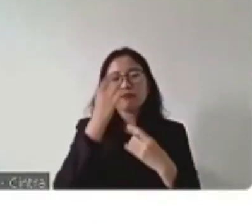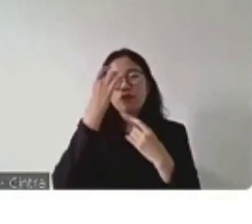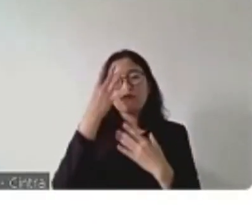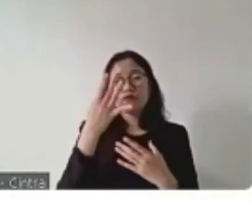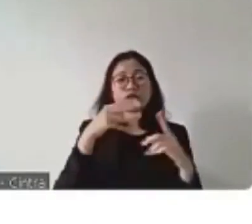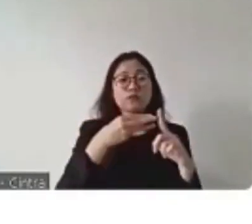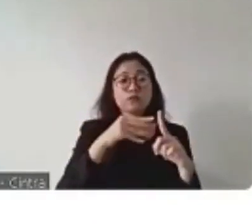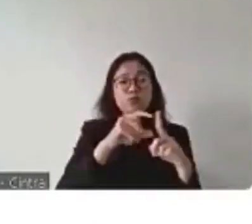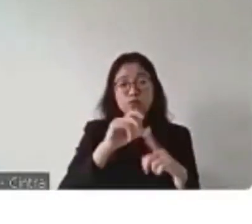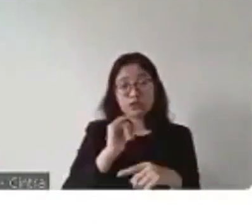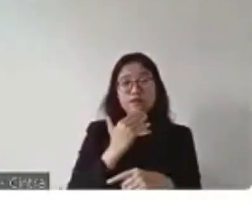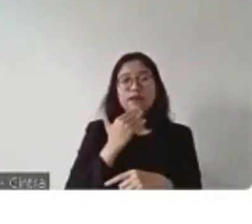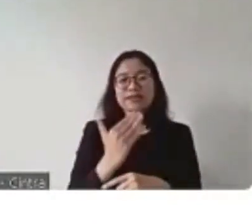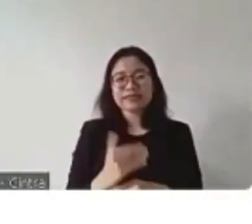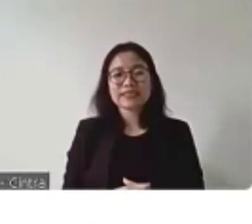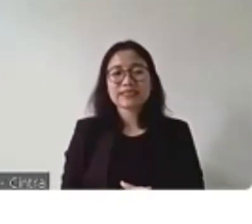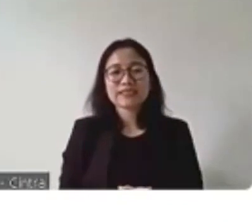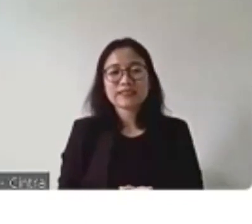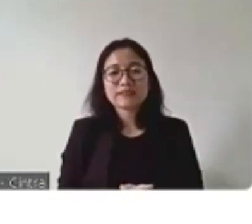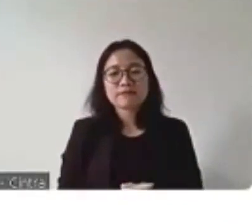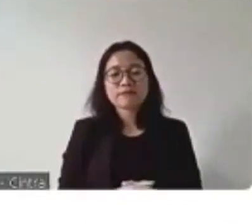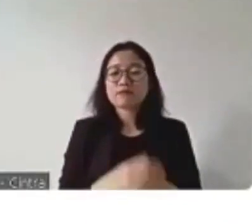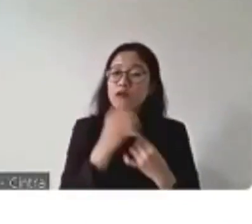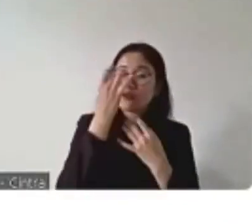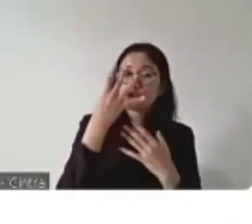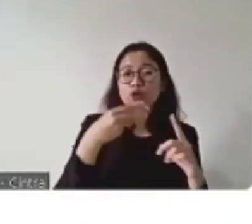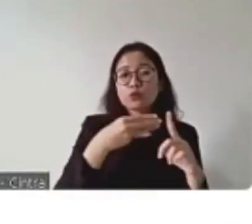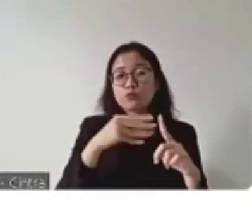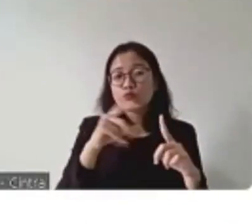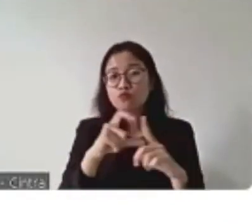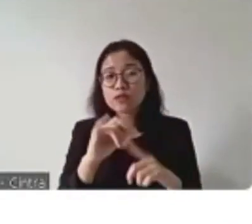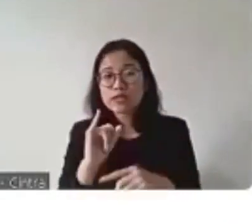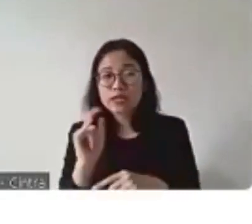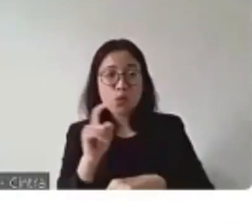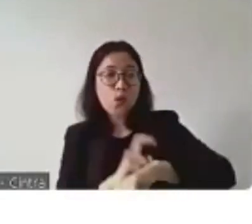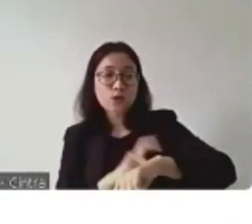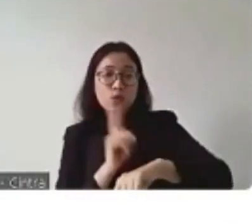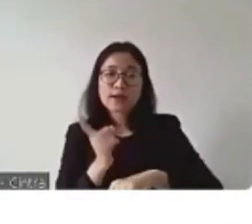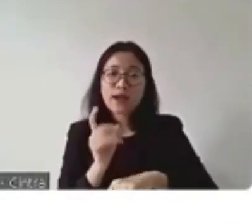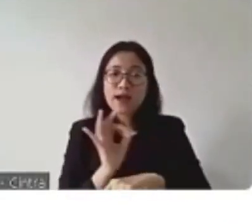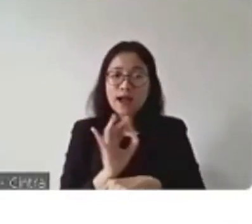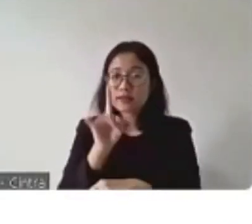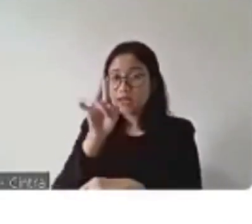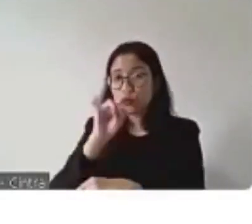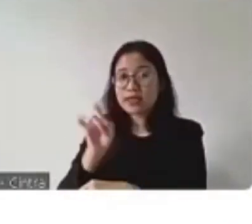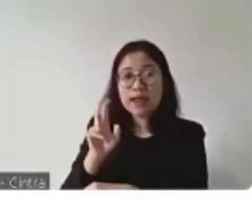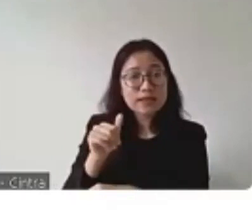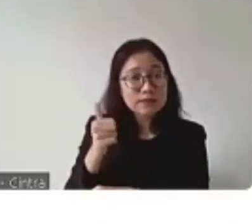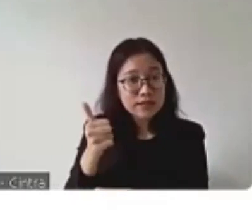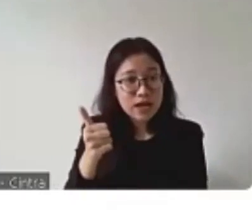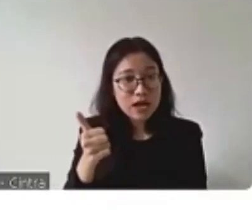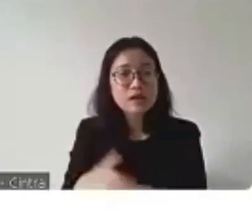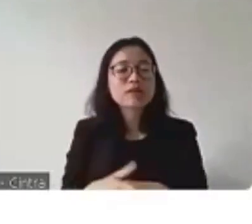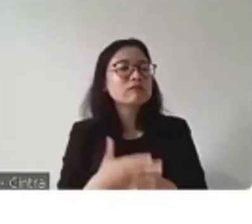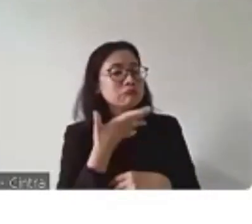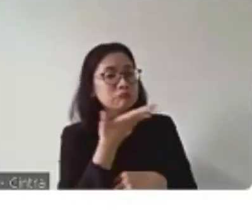one more question. I may able to answer it. Okay, great, Prof.